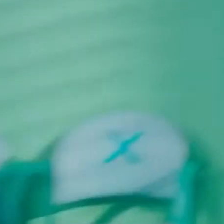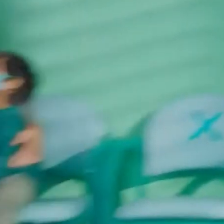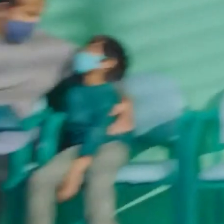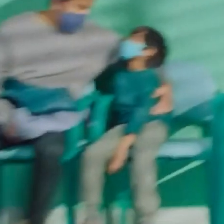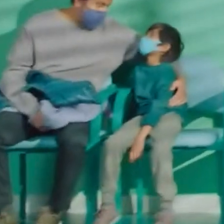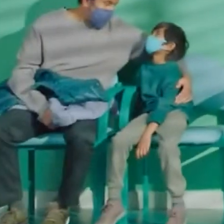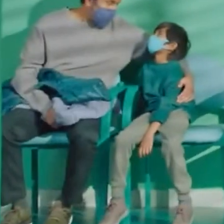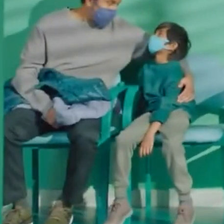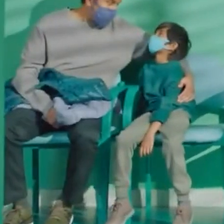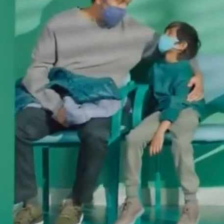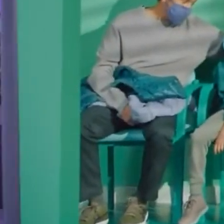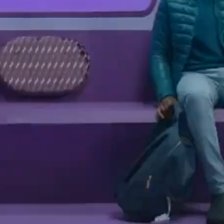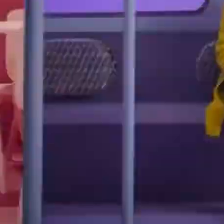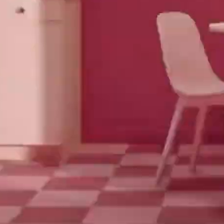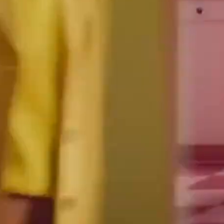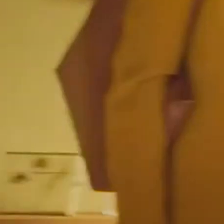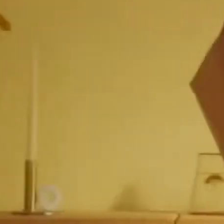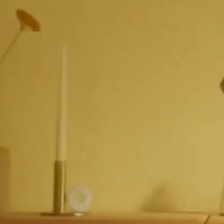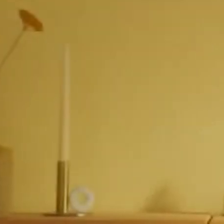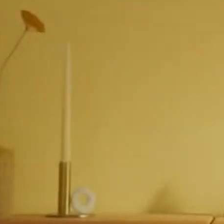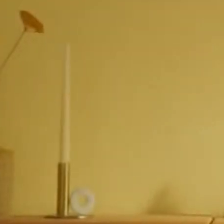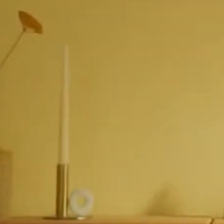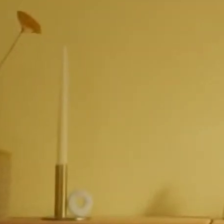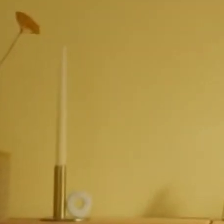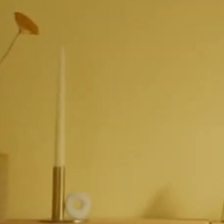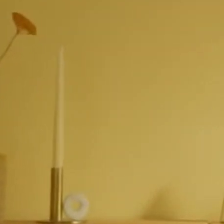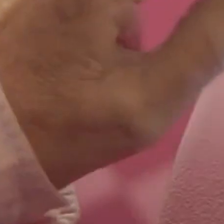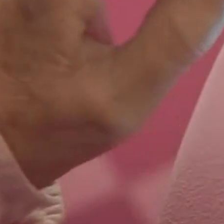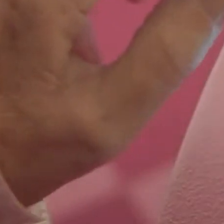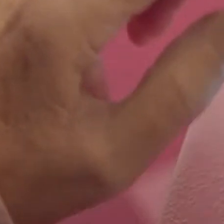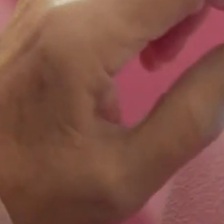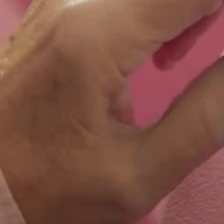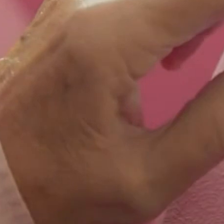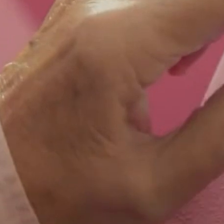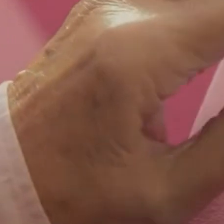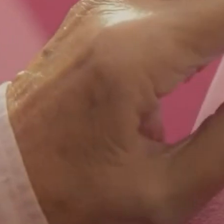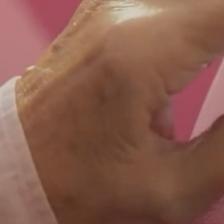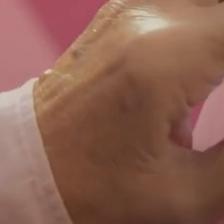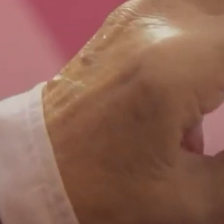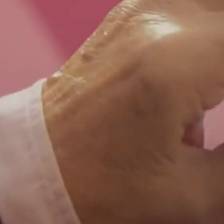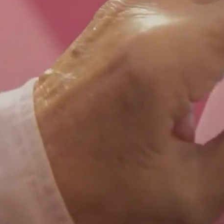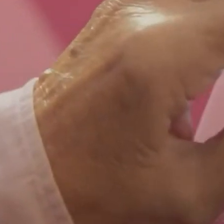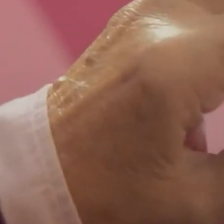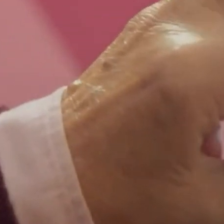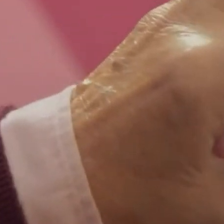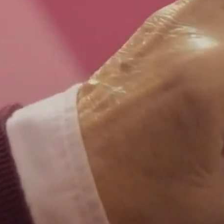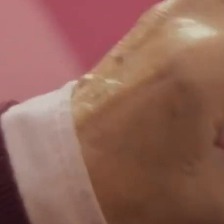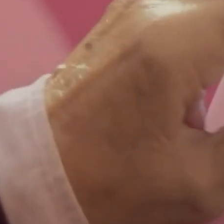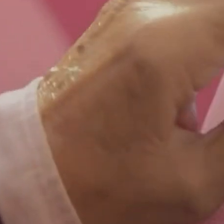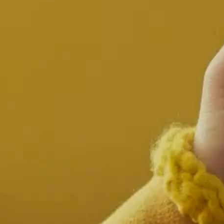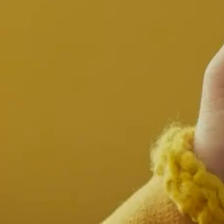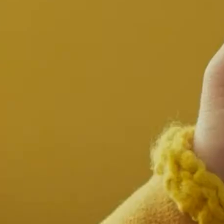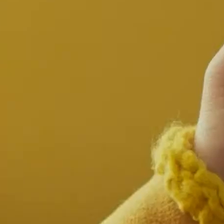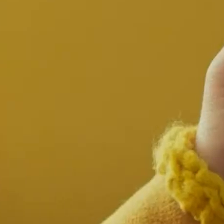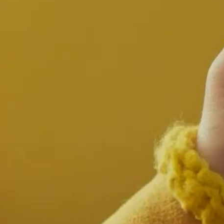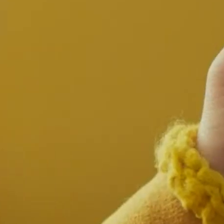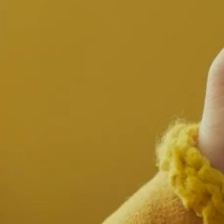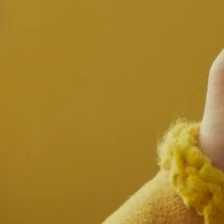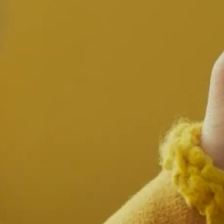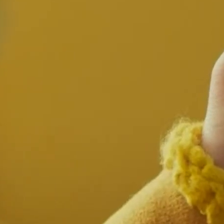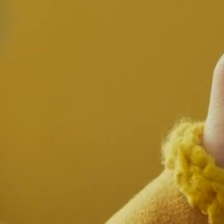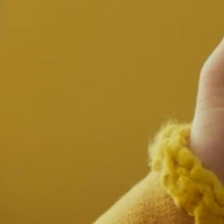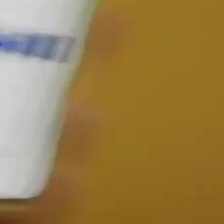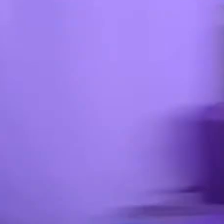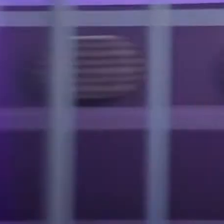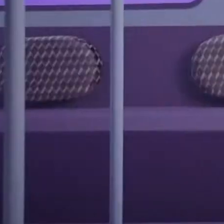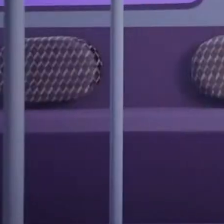infect a lot of people. But wait, they all have the COVID Alert app. So Paul tested positive and entered a code in his app, which anonymously alerted Jan.